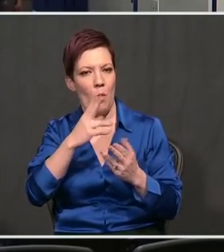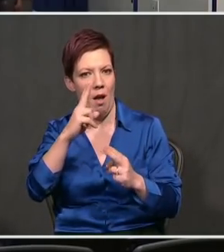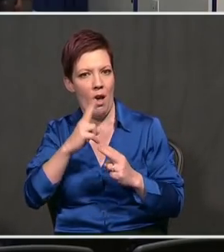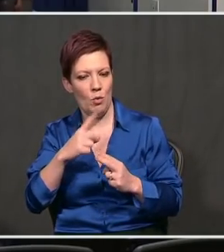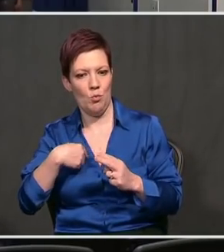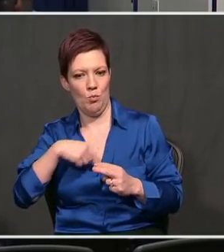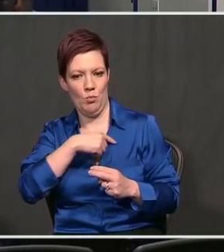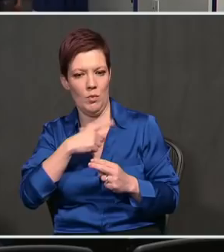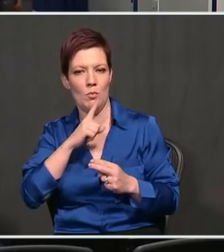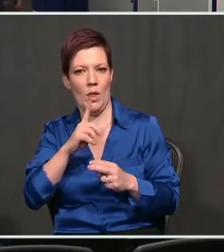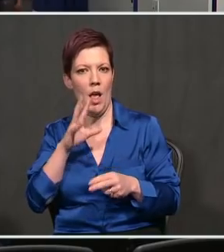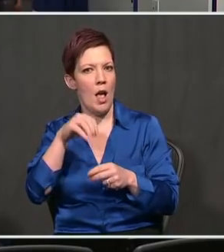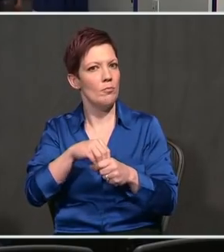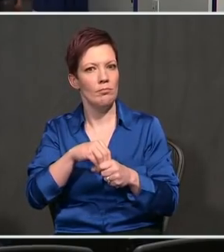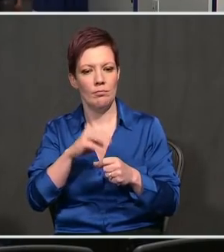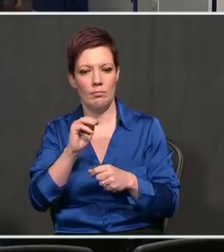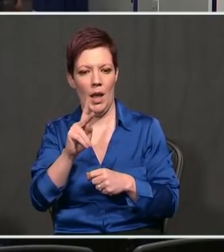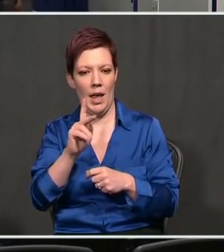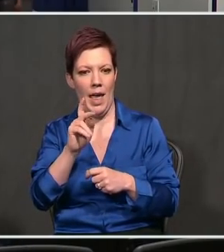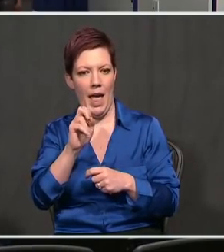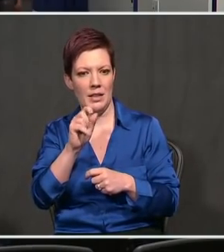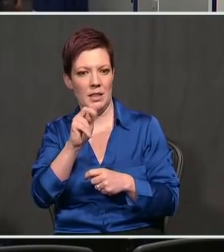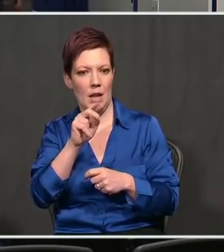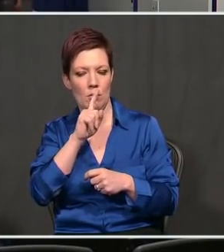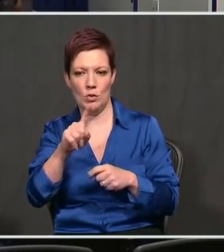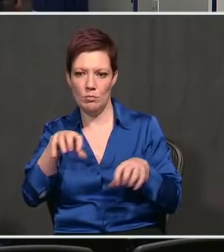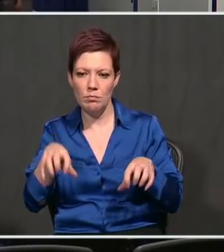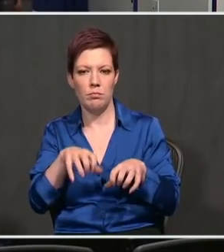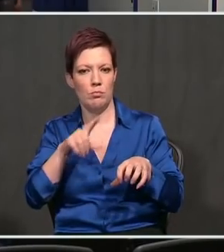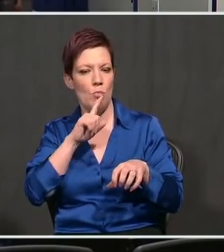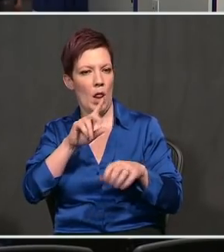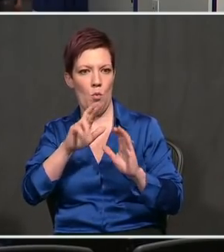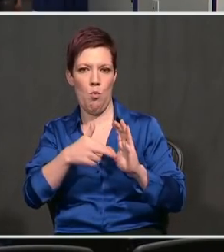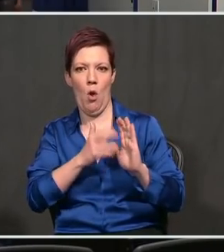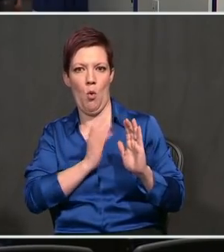such an important role at this time for our country. For